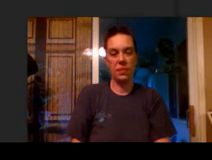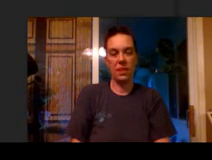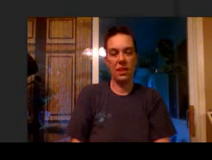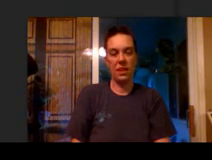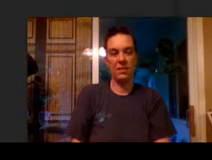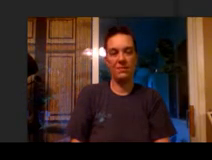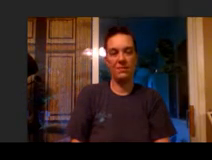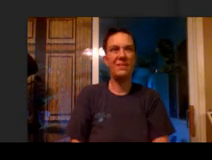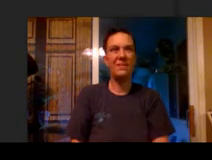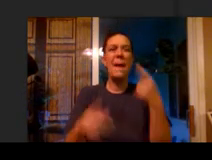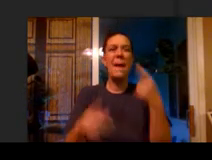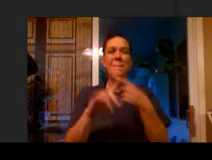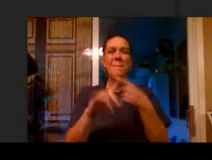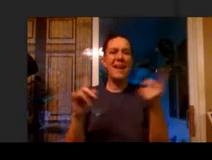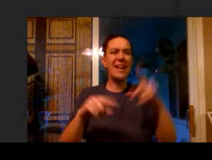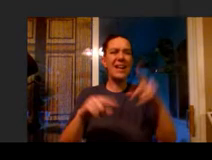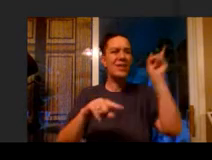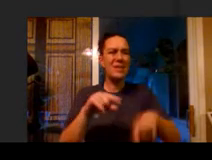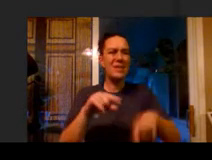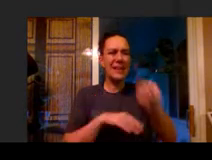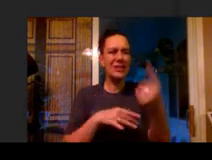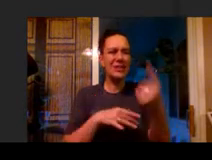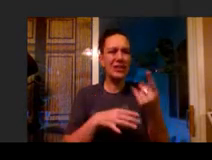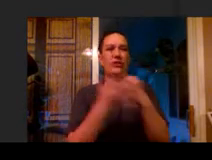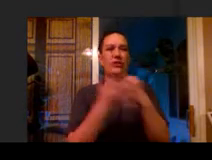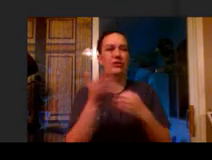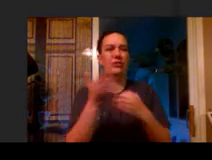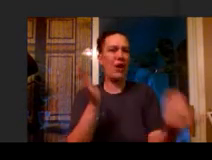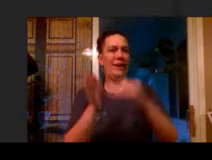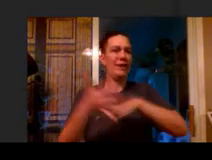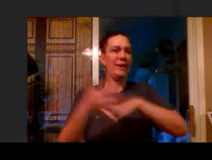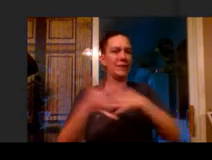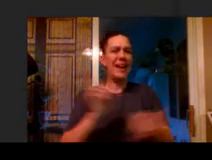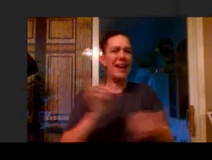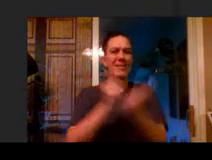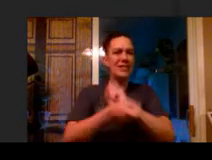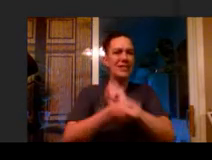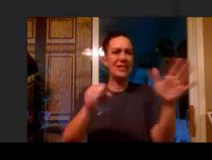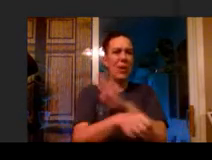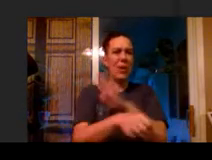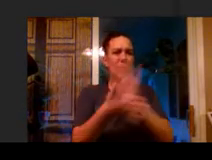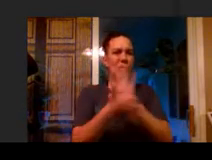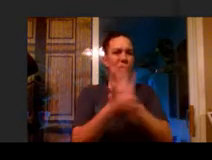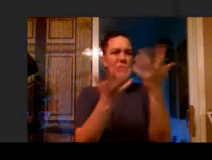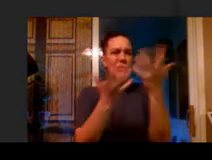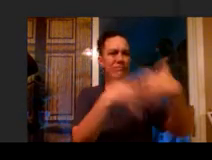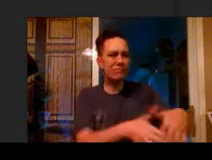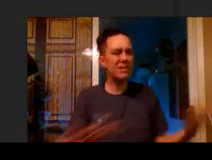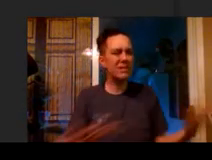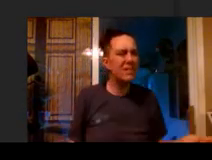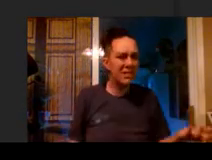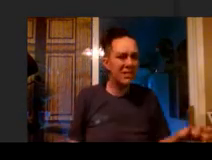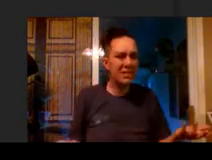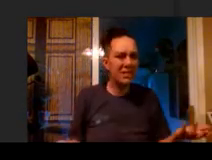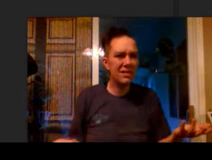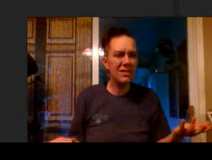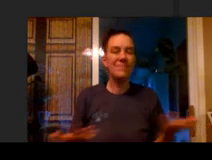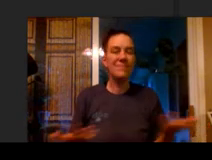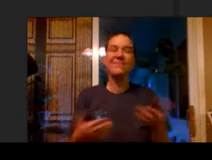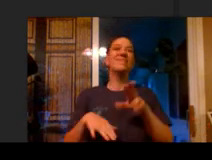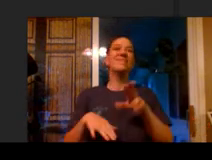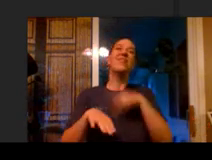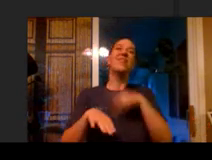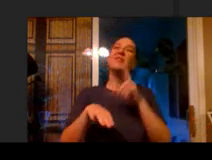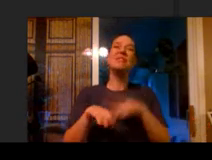But you can't just redraw a chart and change the way a whole school works, Holly said. Of course I